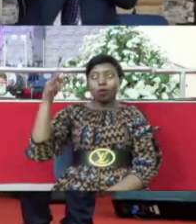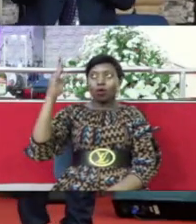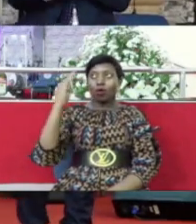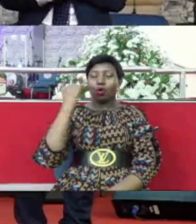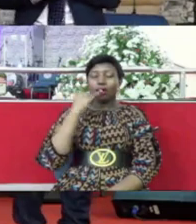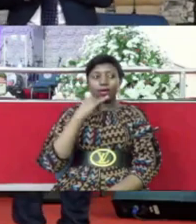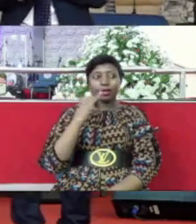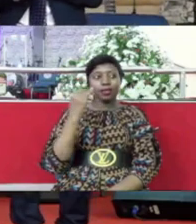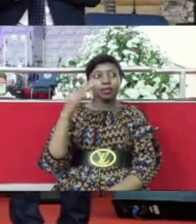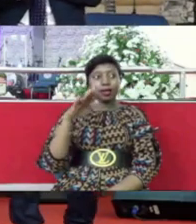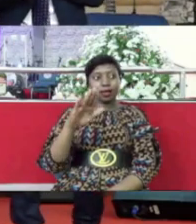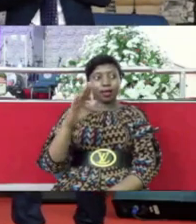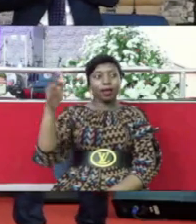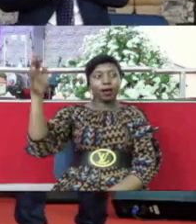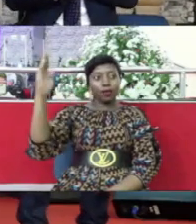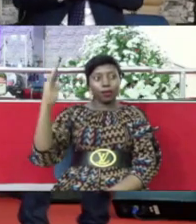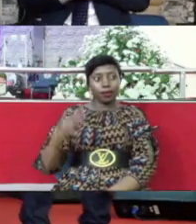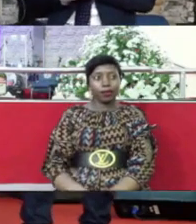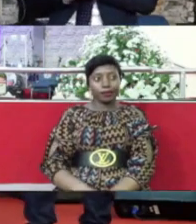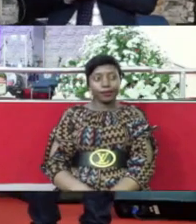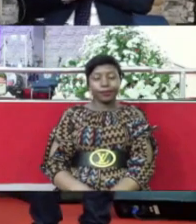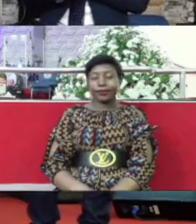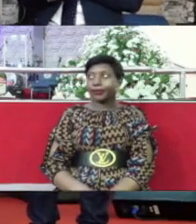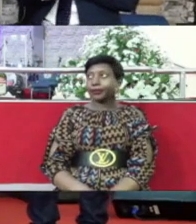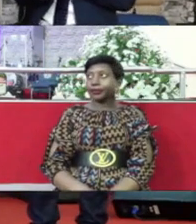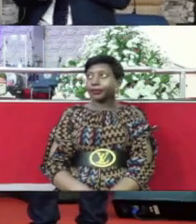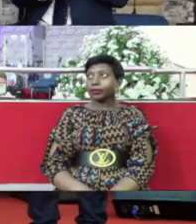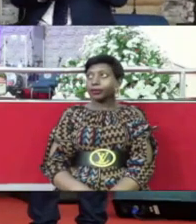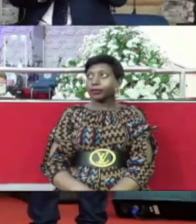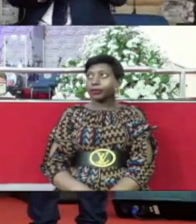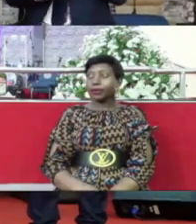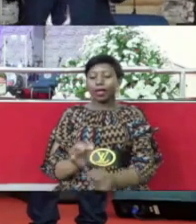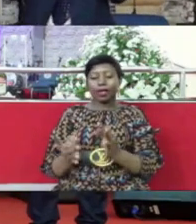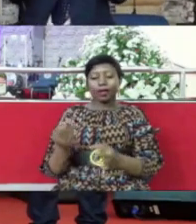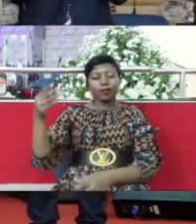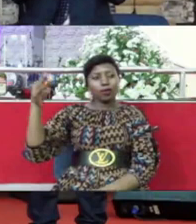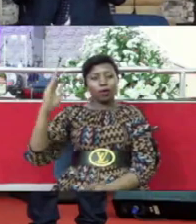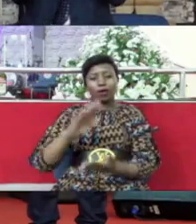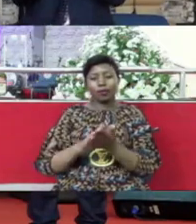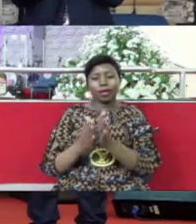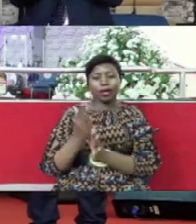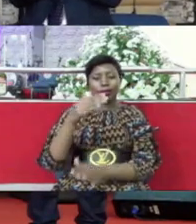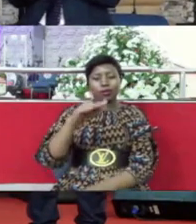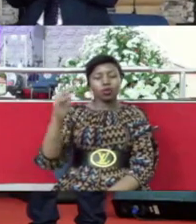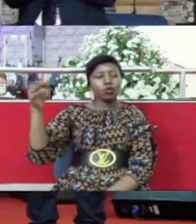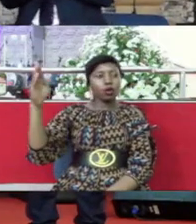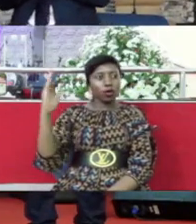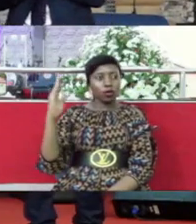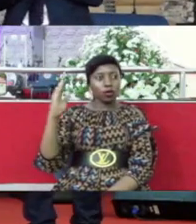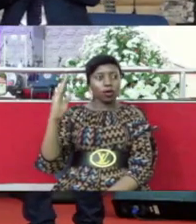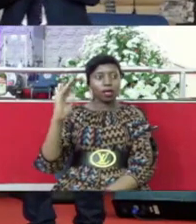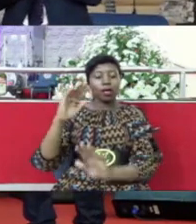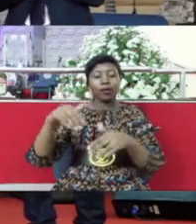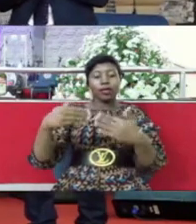Mungu wao. Blessed be the name of the Lord. Amen. Yani if God becomes your God. Kama Mungu anafanyika kuwa Mungu wako. Oh, he will give you